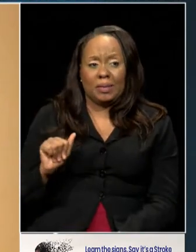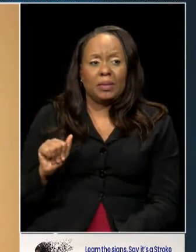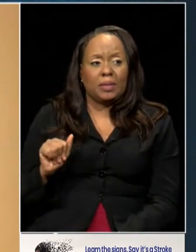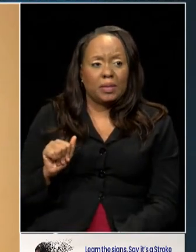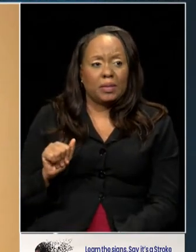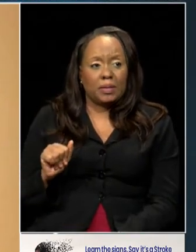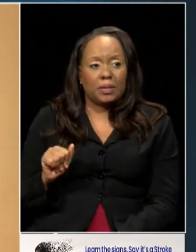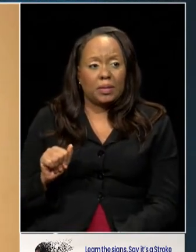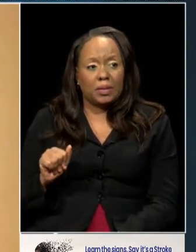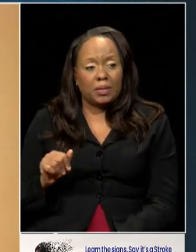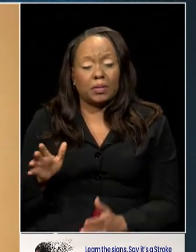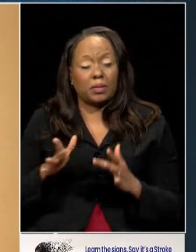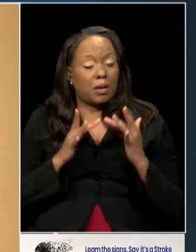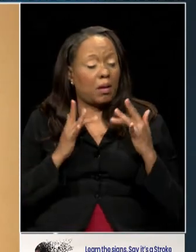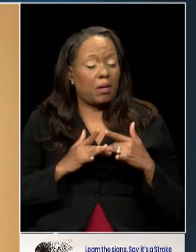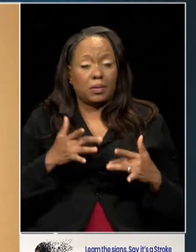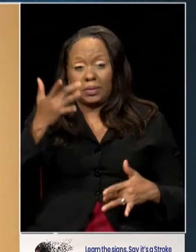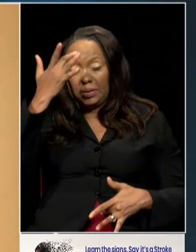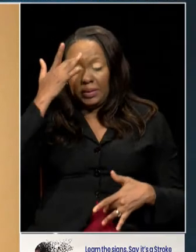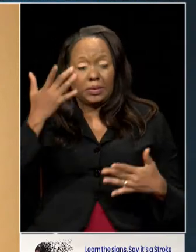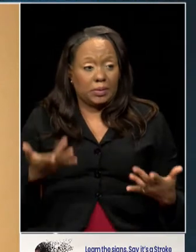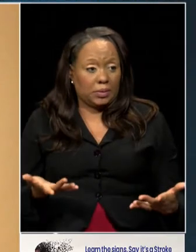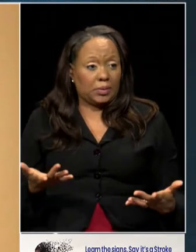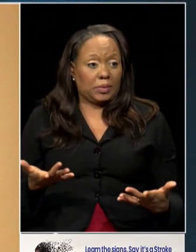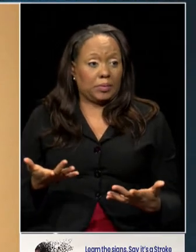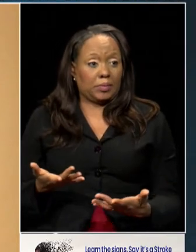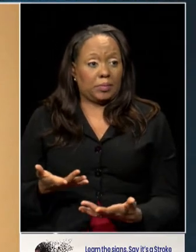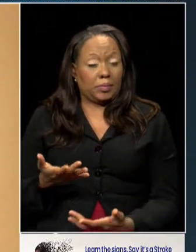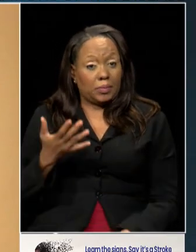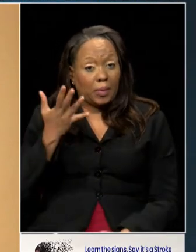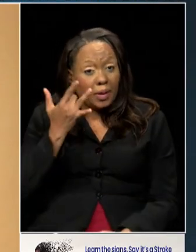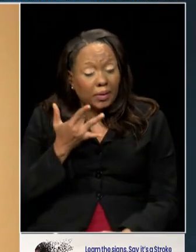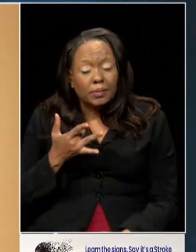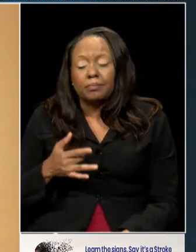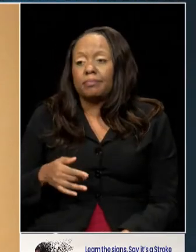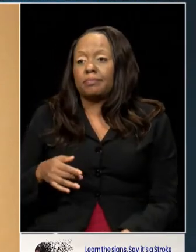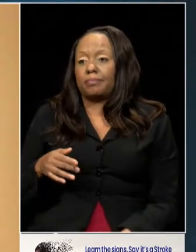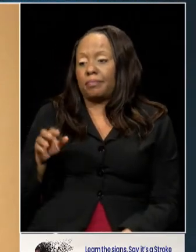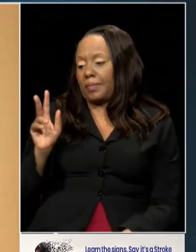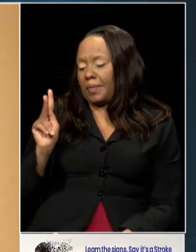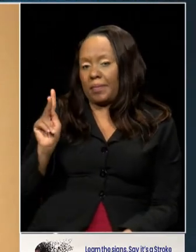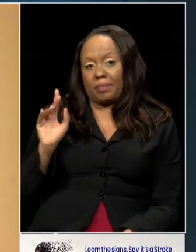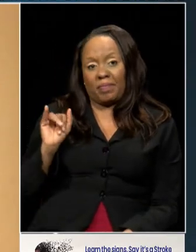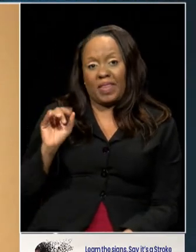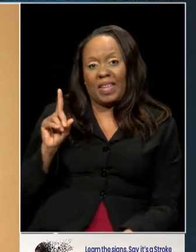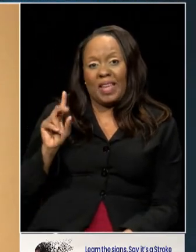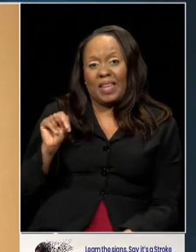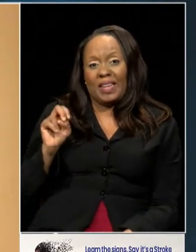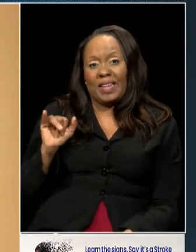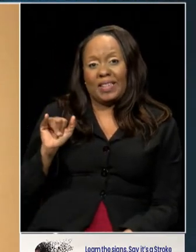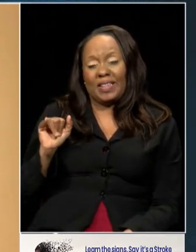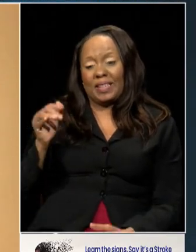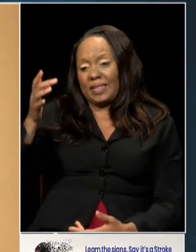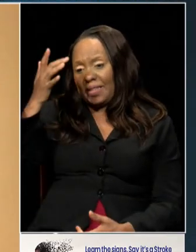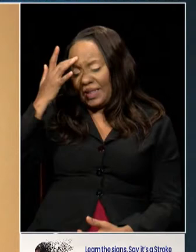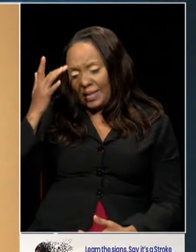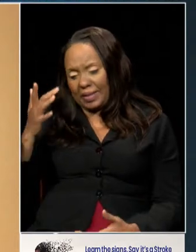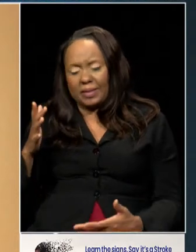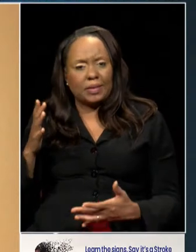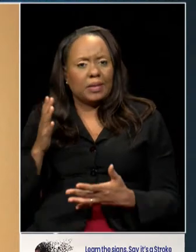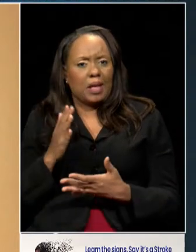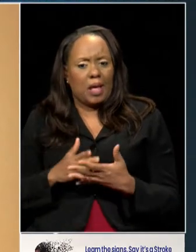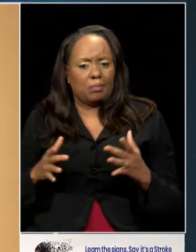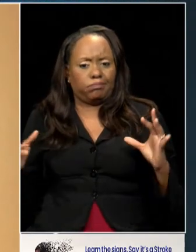failure patients is actually heart disease again. And that's because kidney disease and some of the complications that occur in patients who